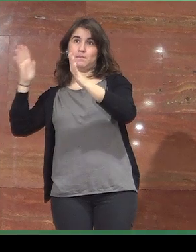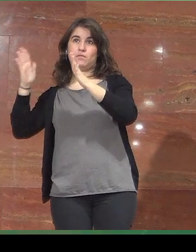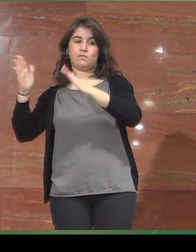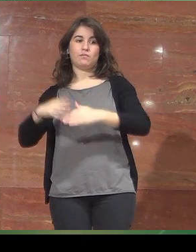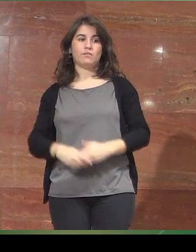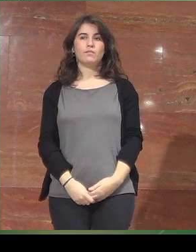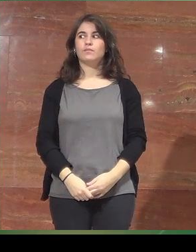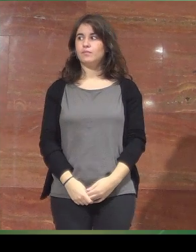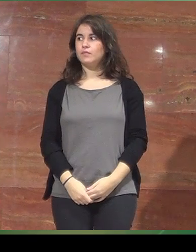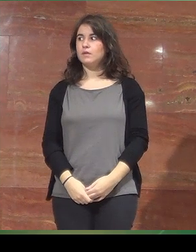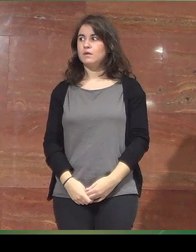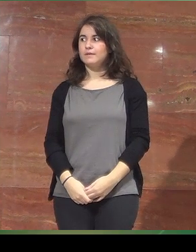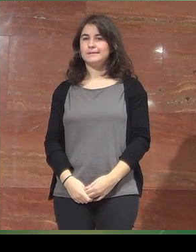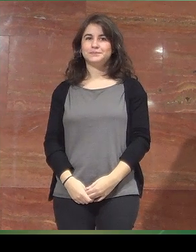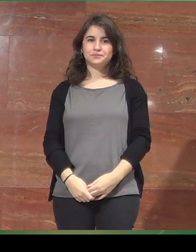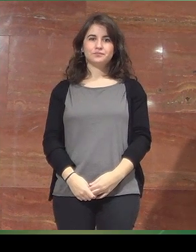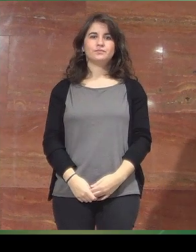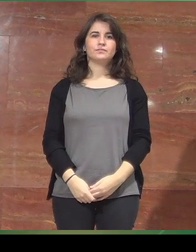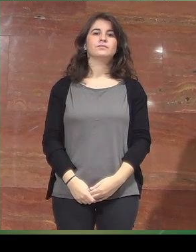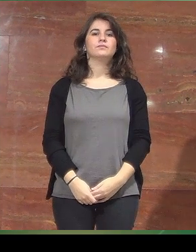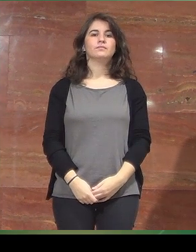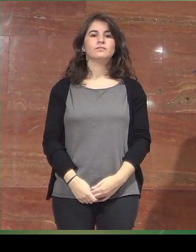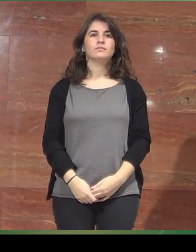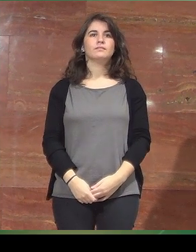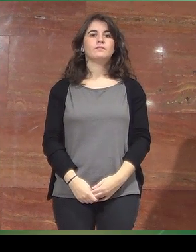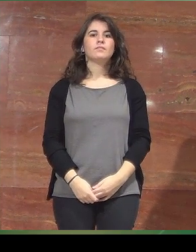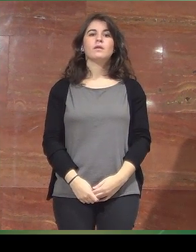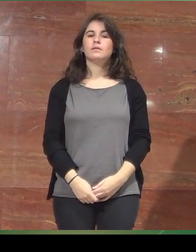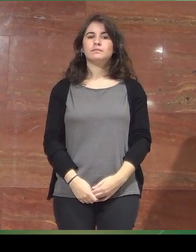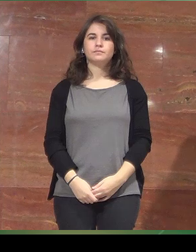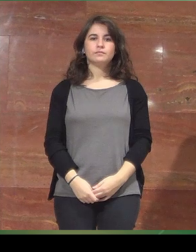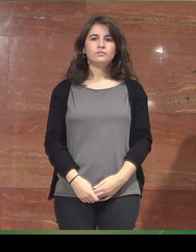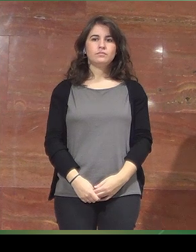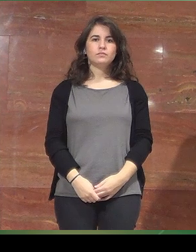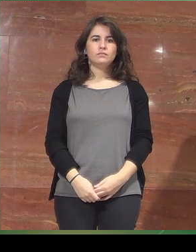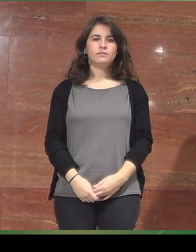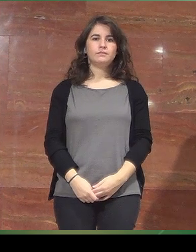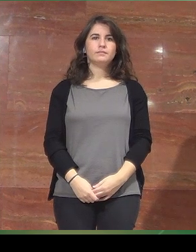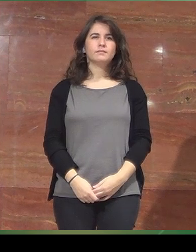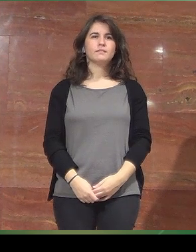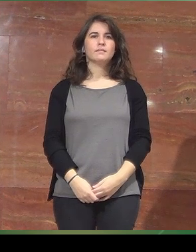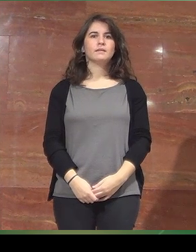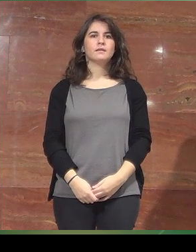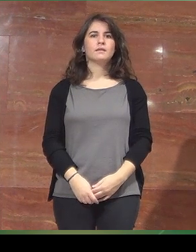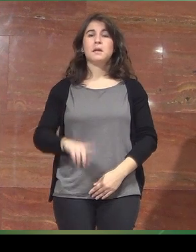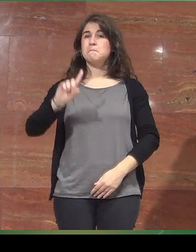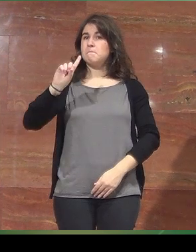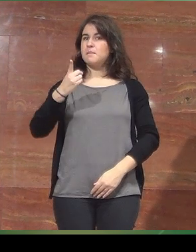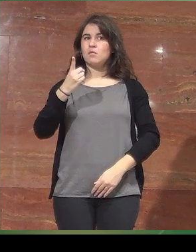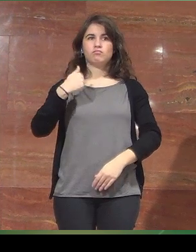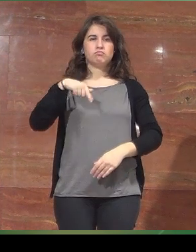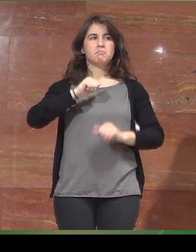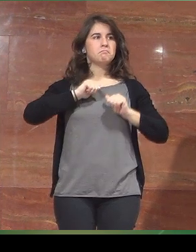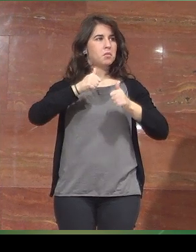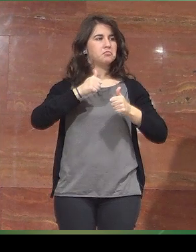So we started first to make a very simple. It was important to be very readable,